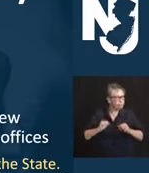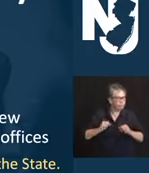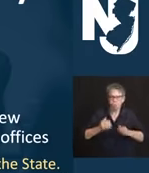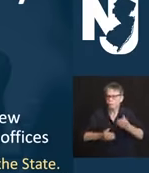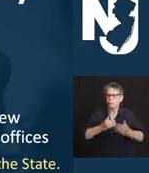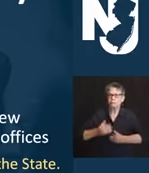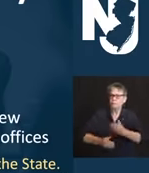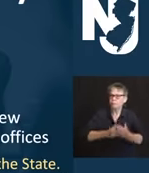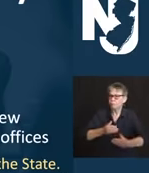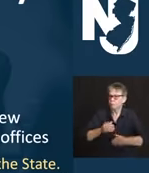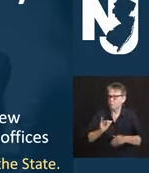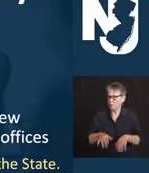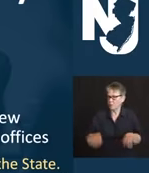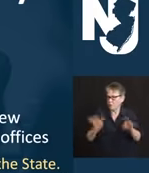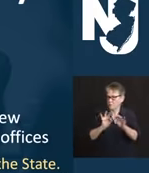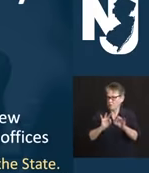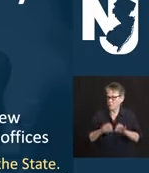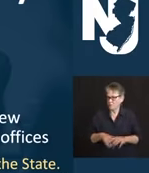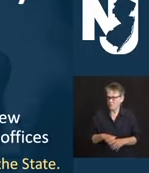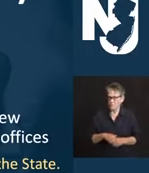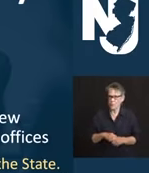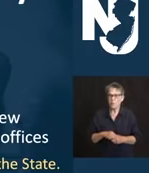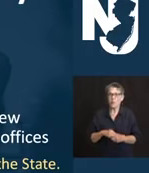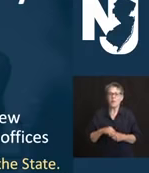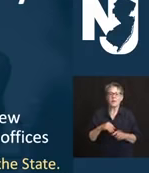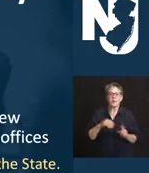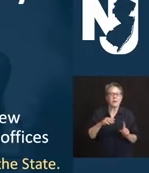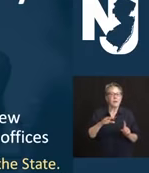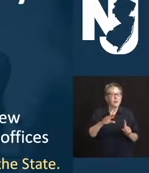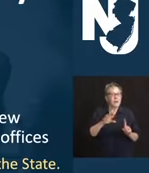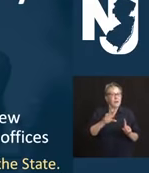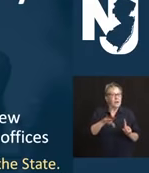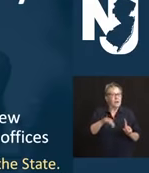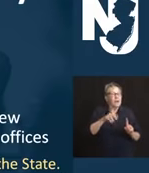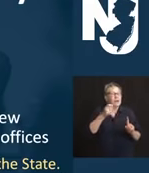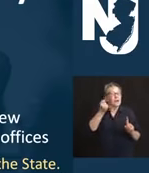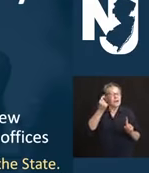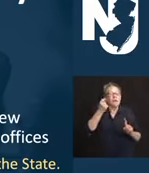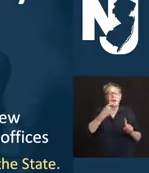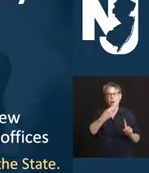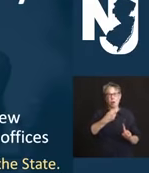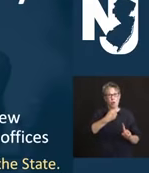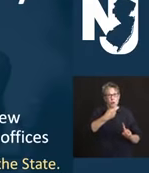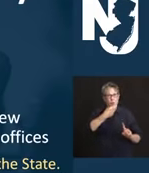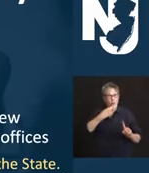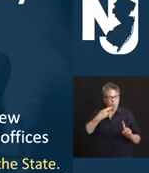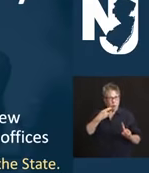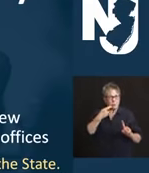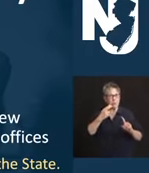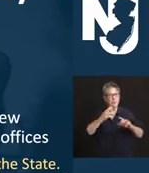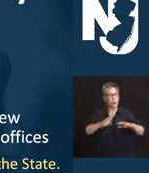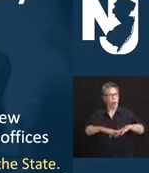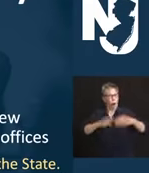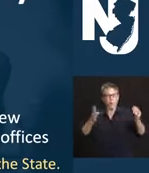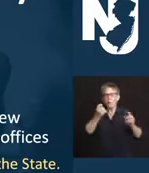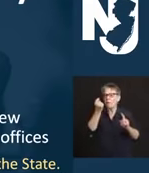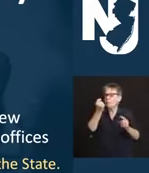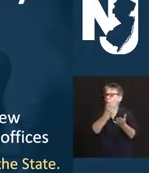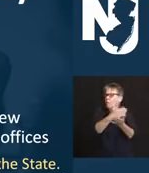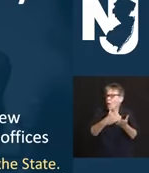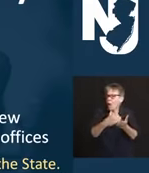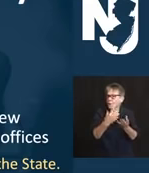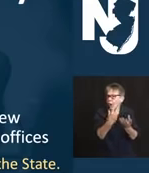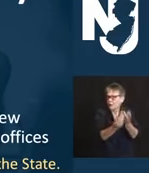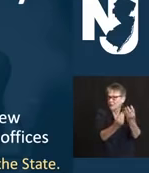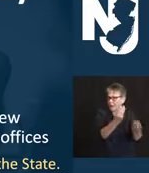one half of this restart equation. If we open too quickly without restoring any consumer confidence, quite